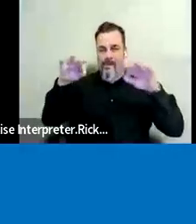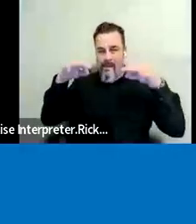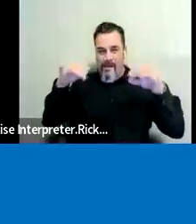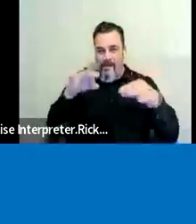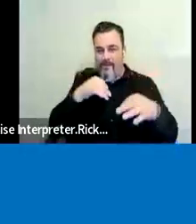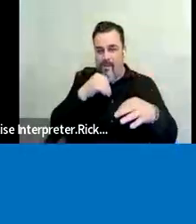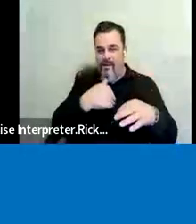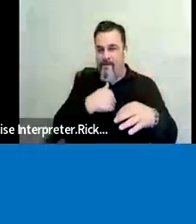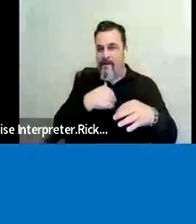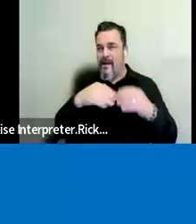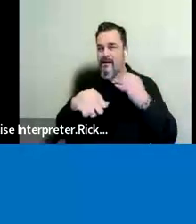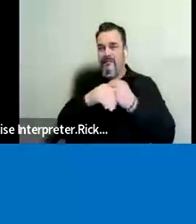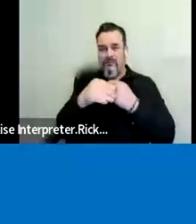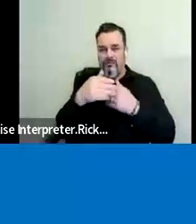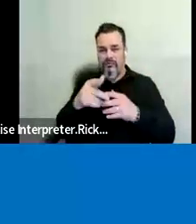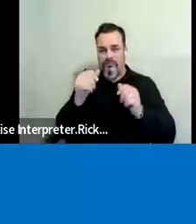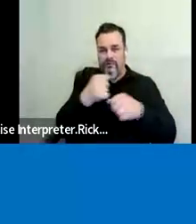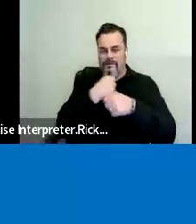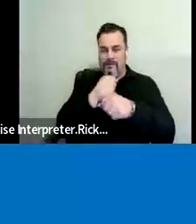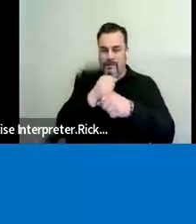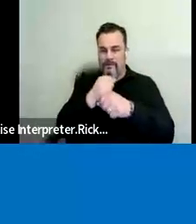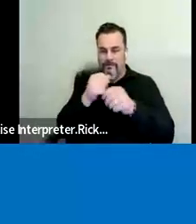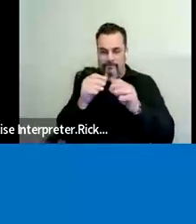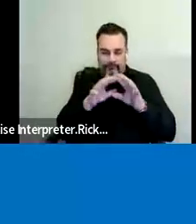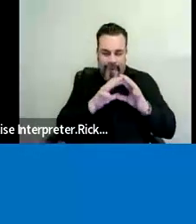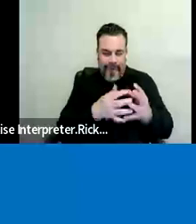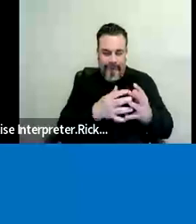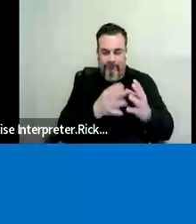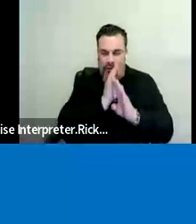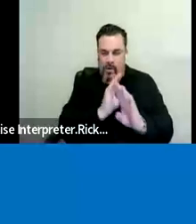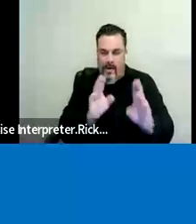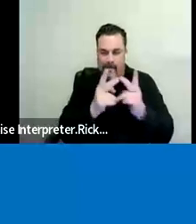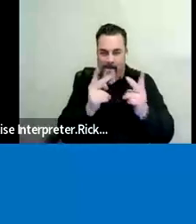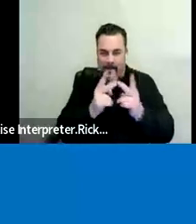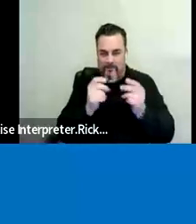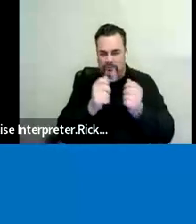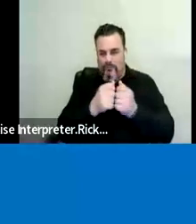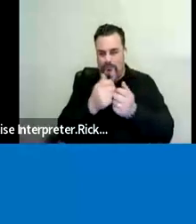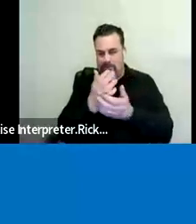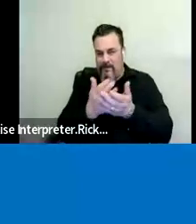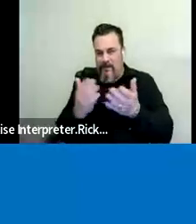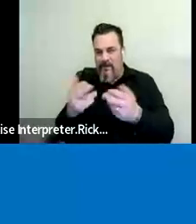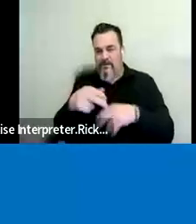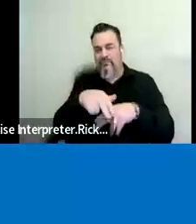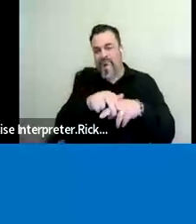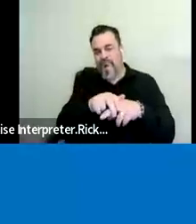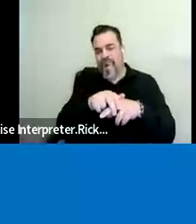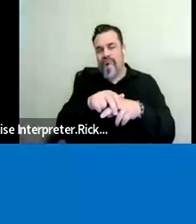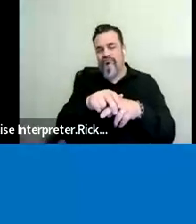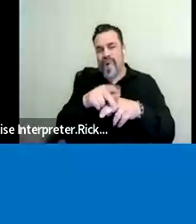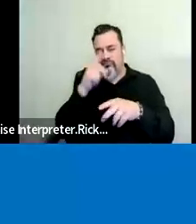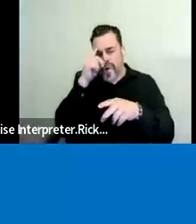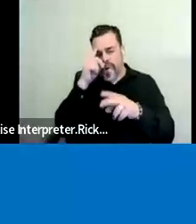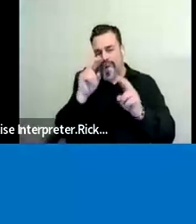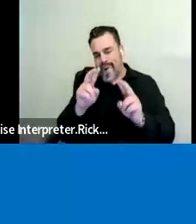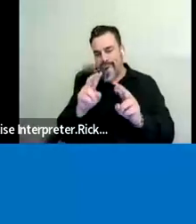have an additional room, you can create a delineated space with some of these items. Yeah, that's a great